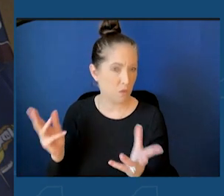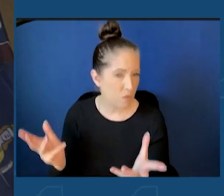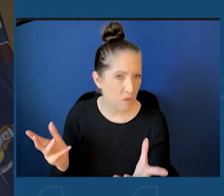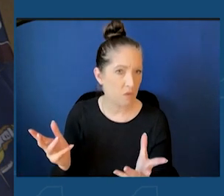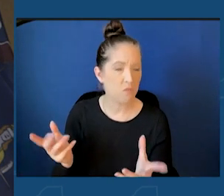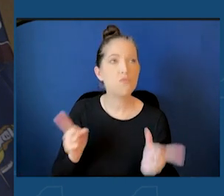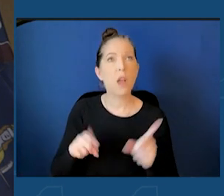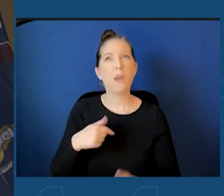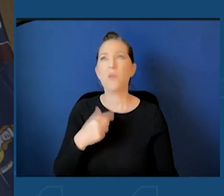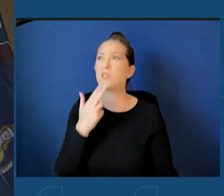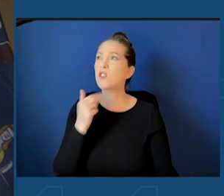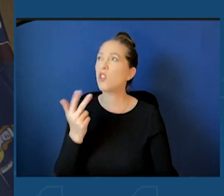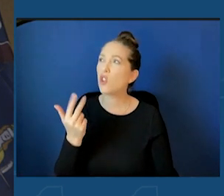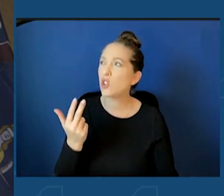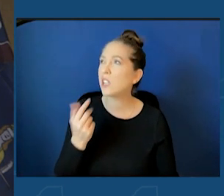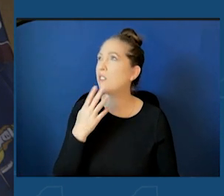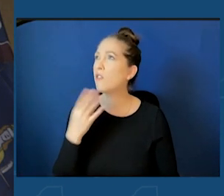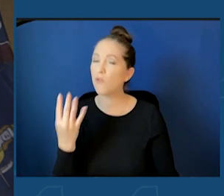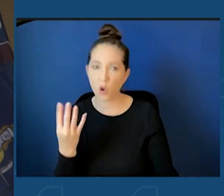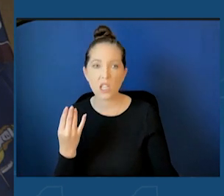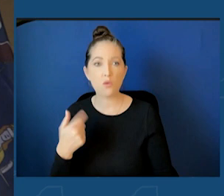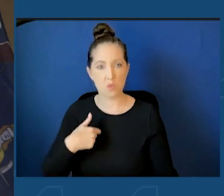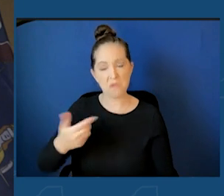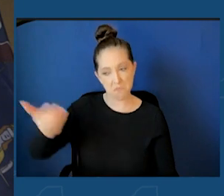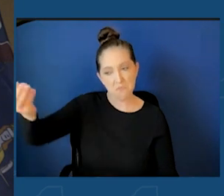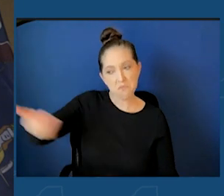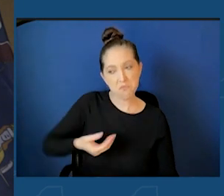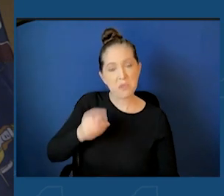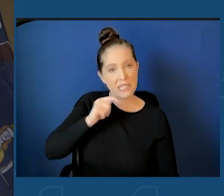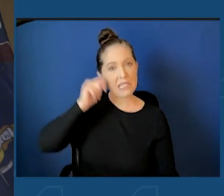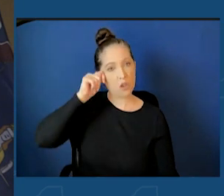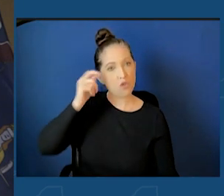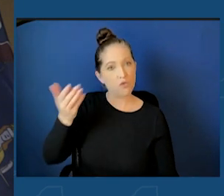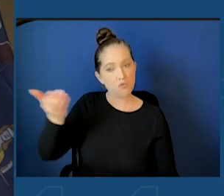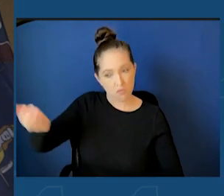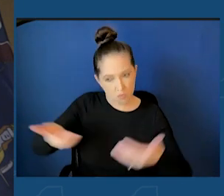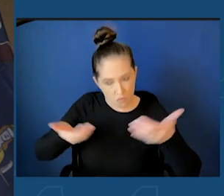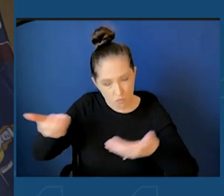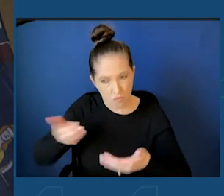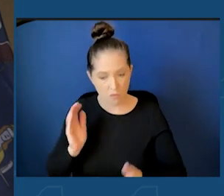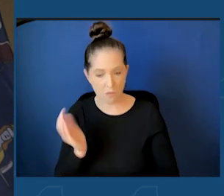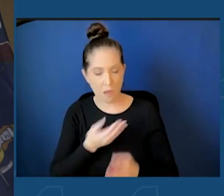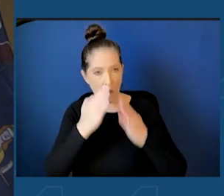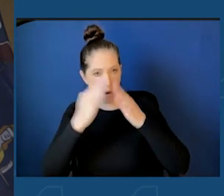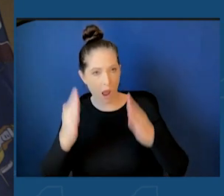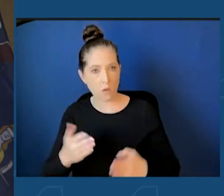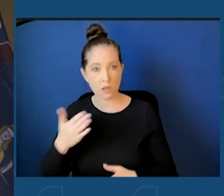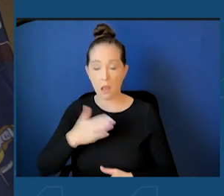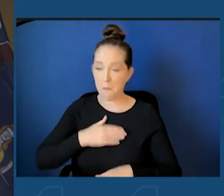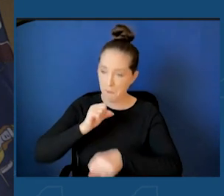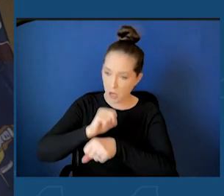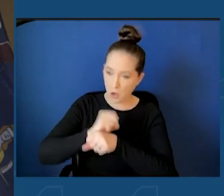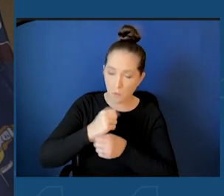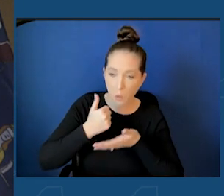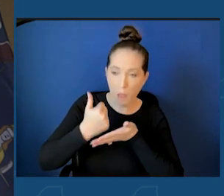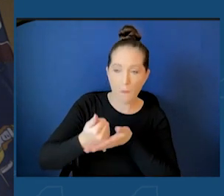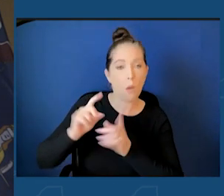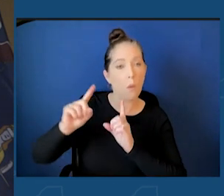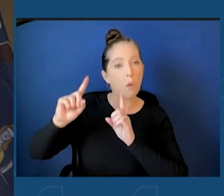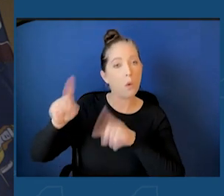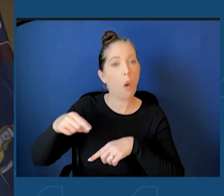14 at the time, we brought teenagers into our home, and my job was someone who knew how to get to the store and go to the drugstore and go grocery shopping, go to a movie on my